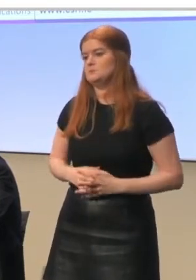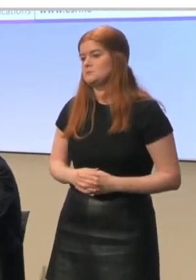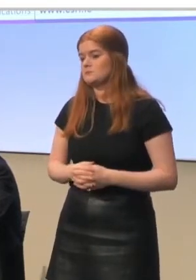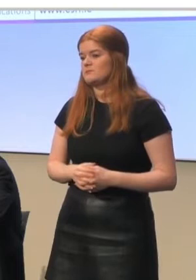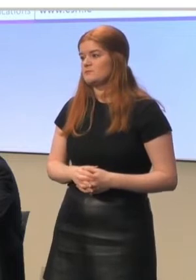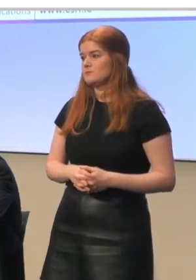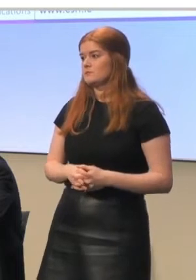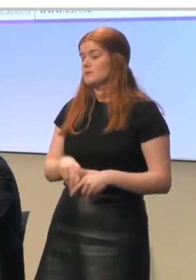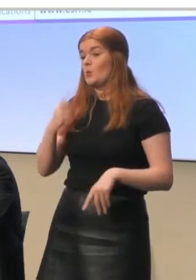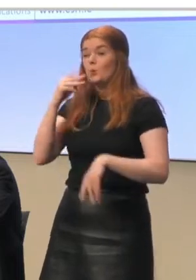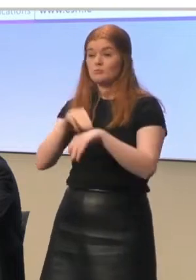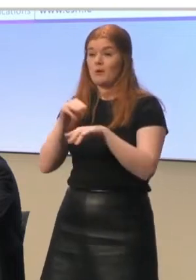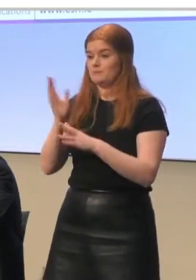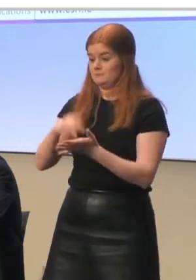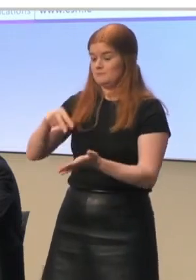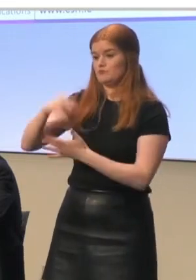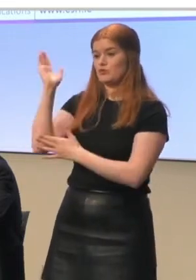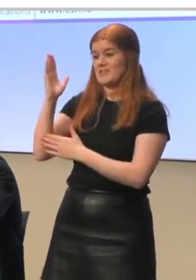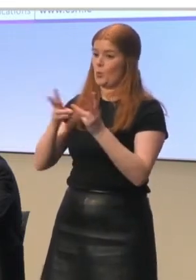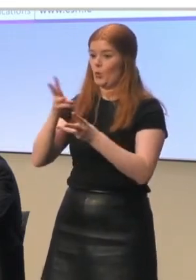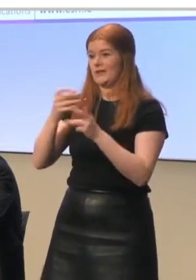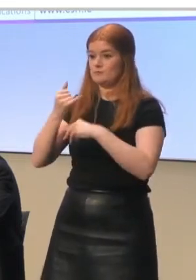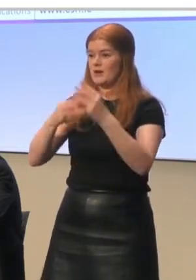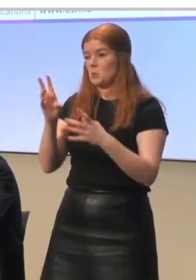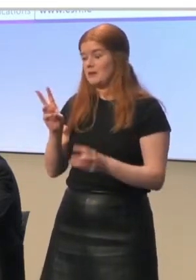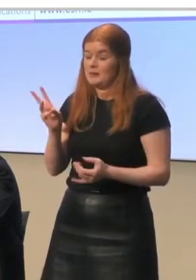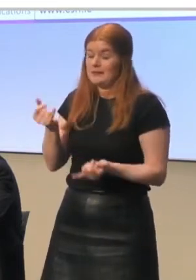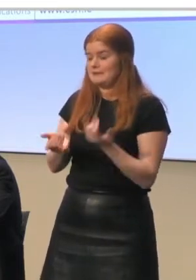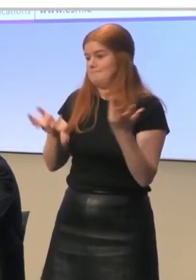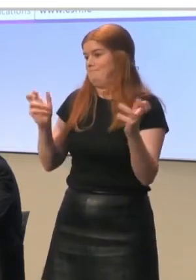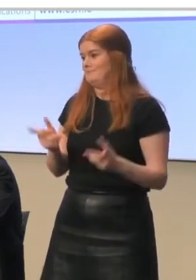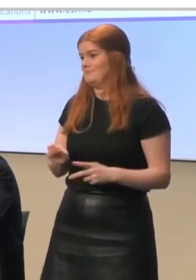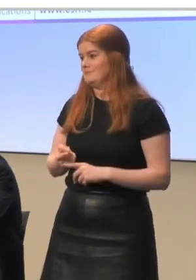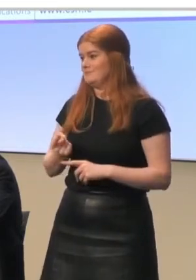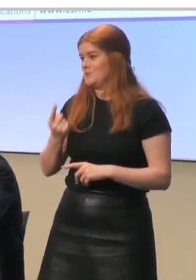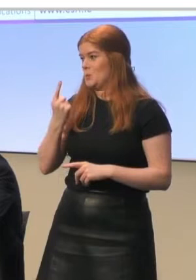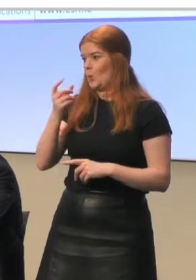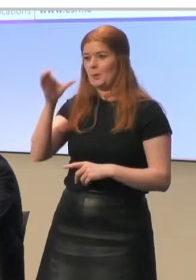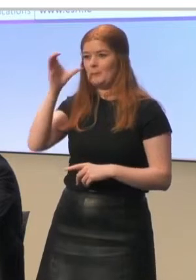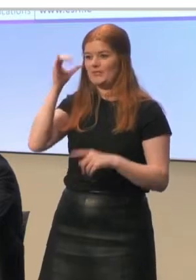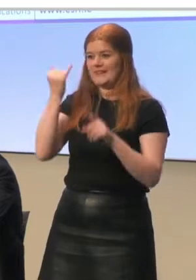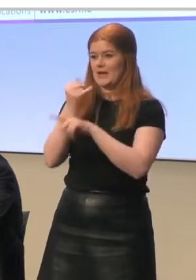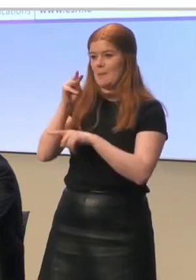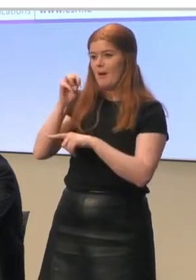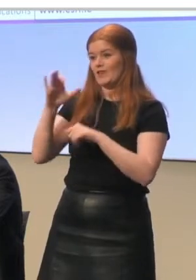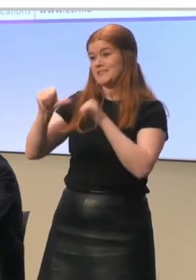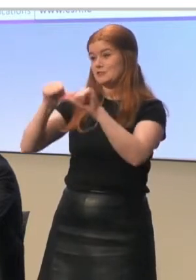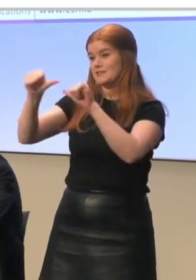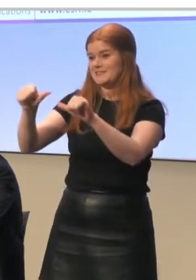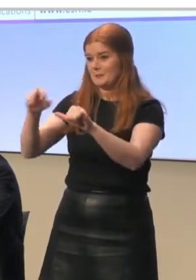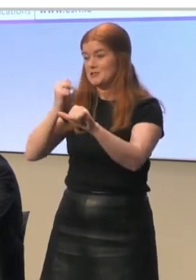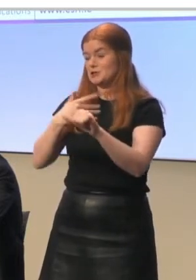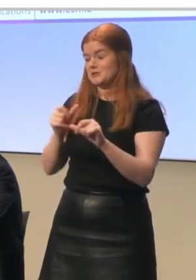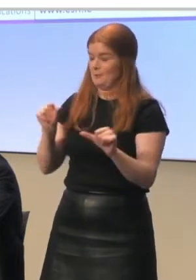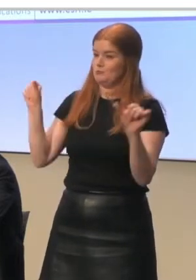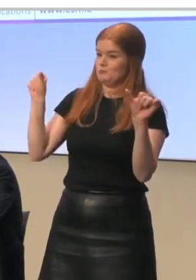the problem with presenting a work in progress is it's going to be a bit like one movie in the Marvel Cinematic Universe you're getting here today, that there's